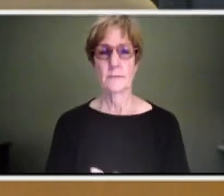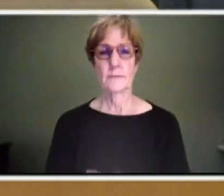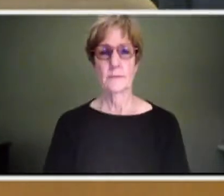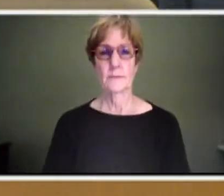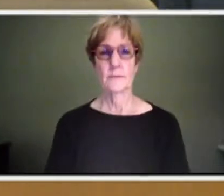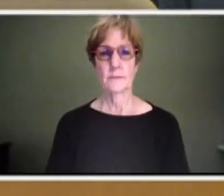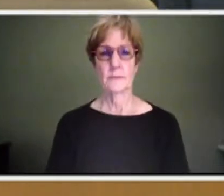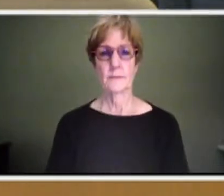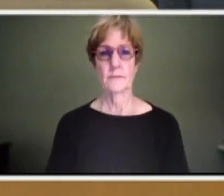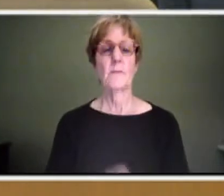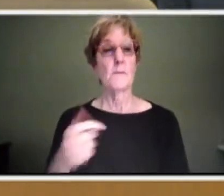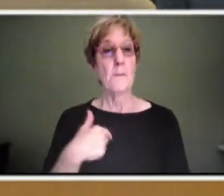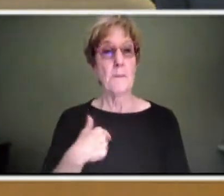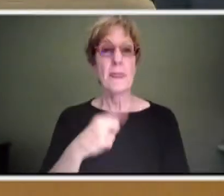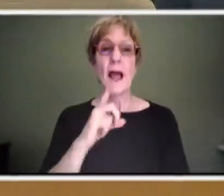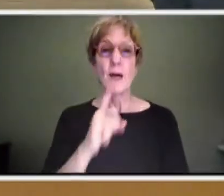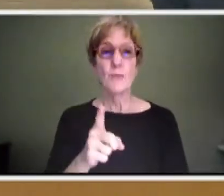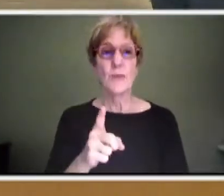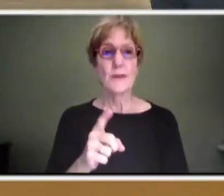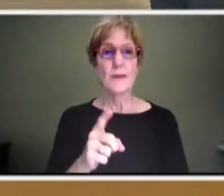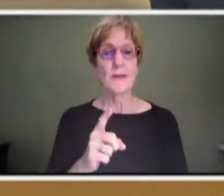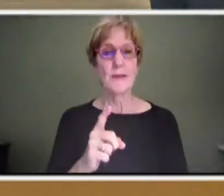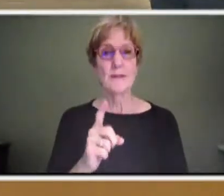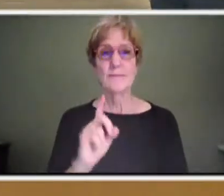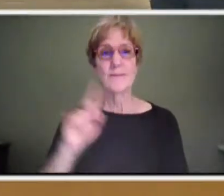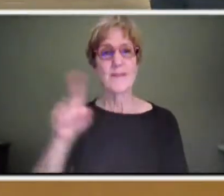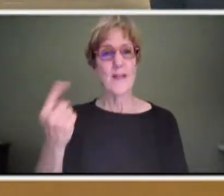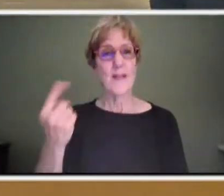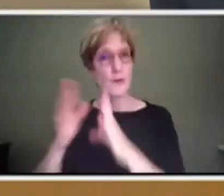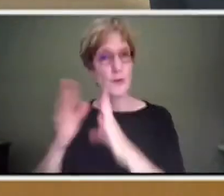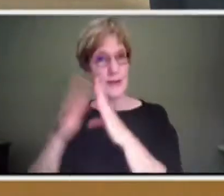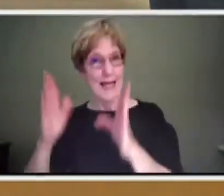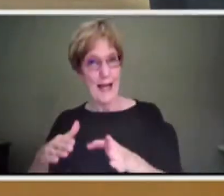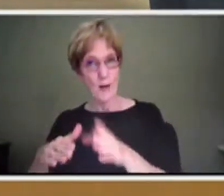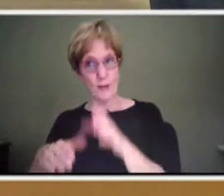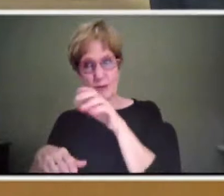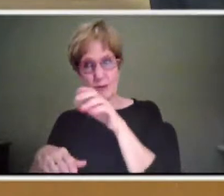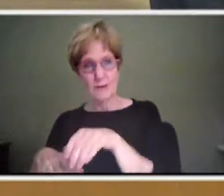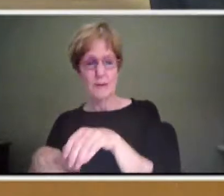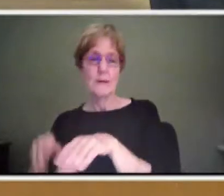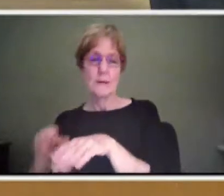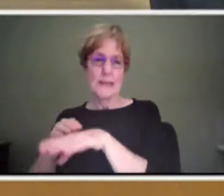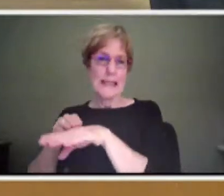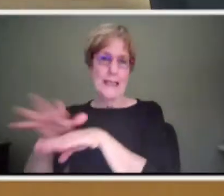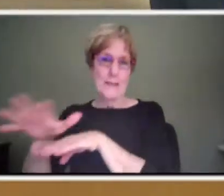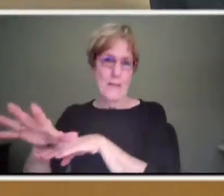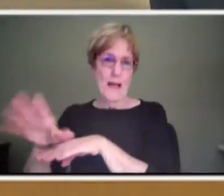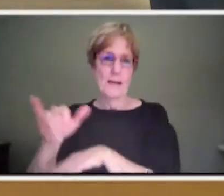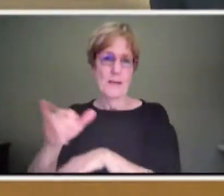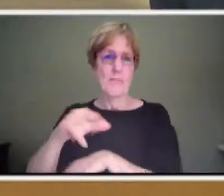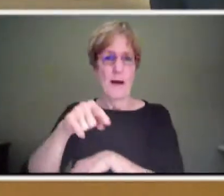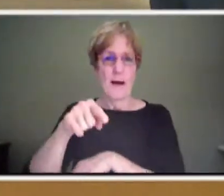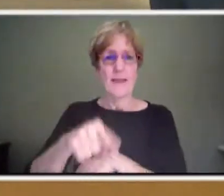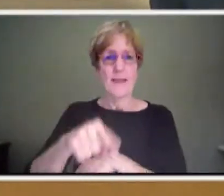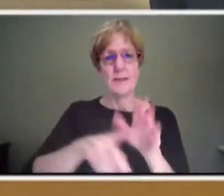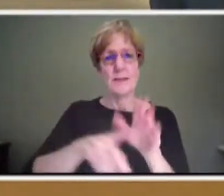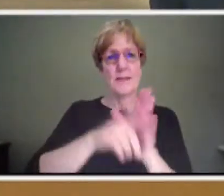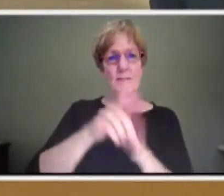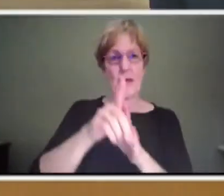So I'm really kind of the only house that is directly impacted by this development.